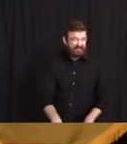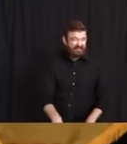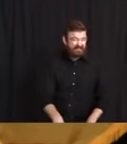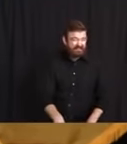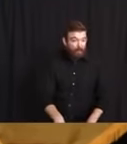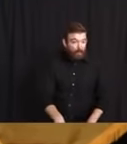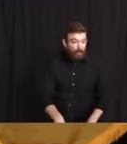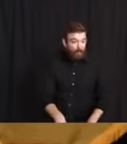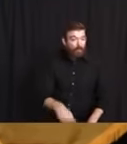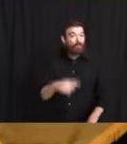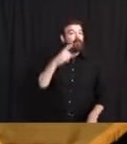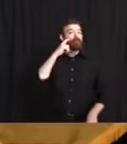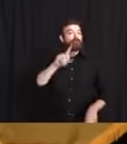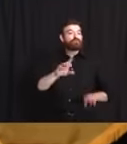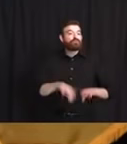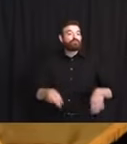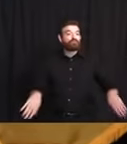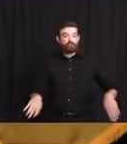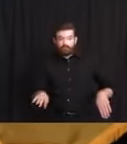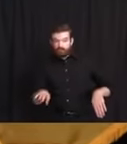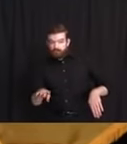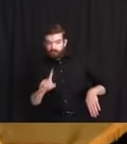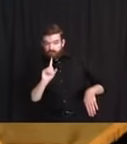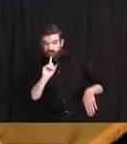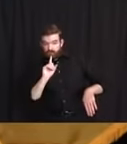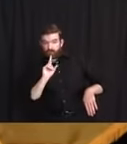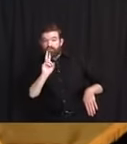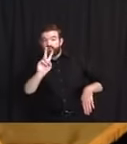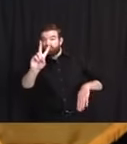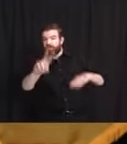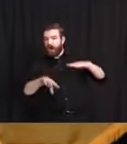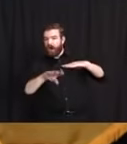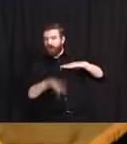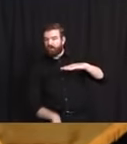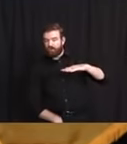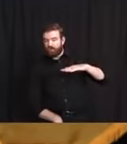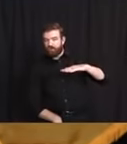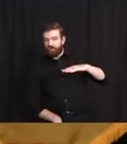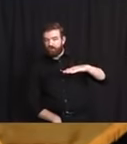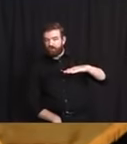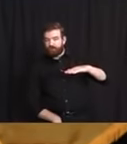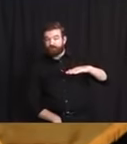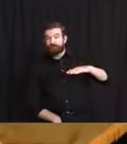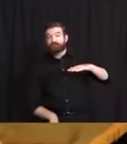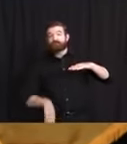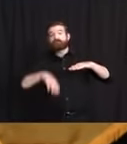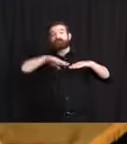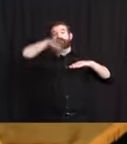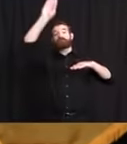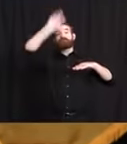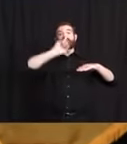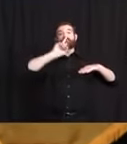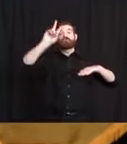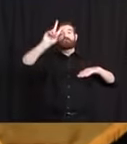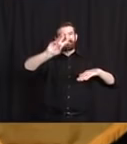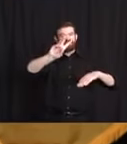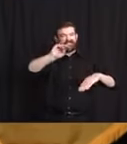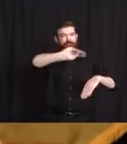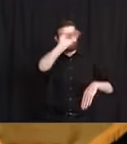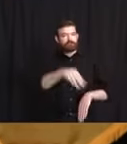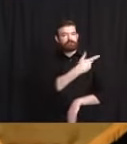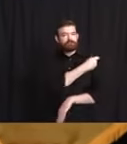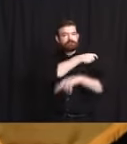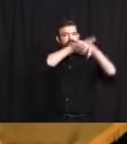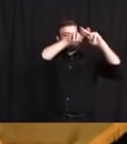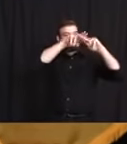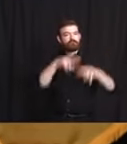in vaccinations for children greater than 2 years of age. The need to protect serious